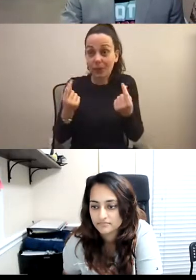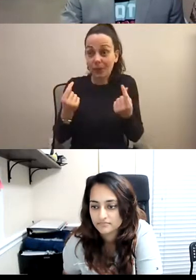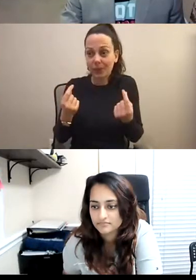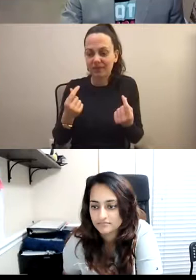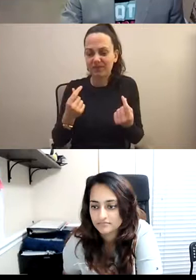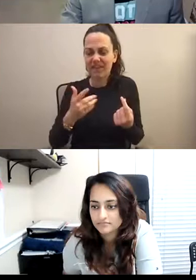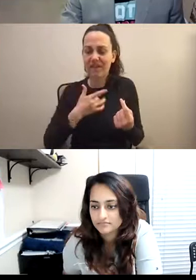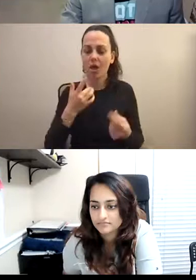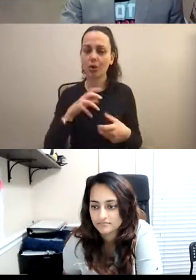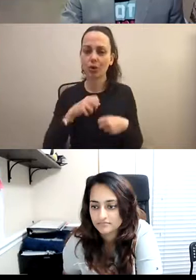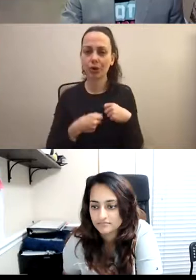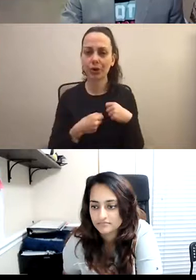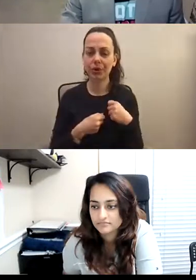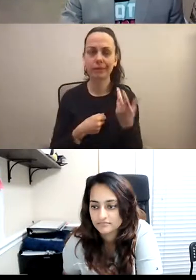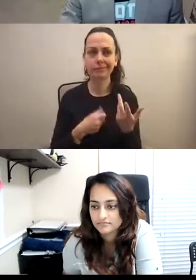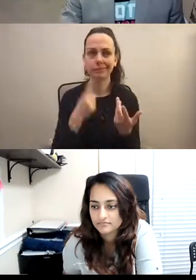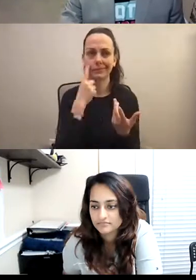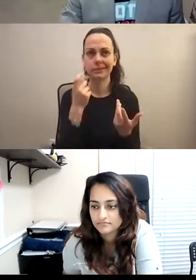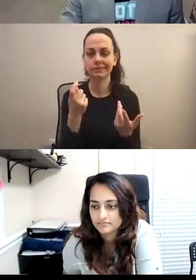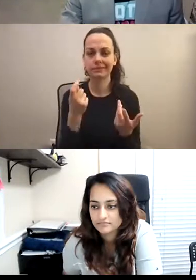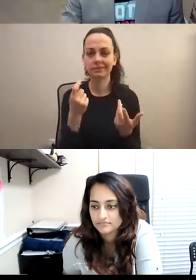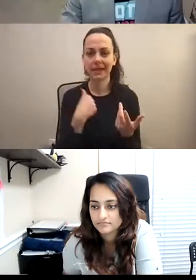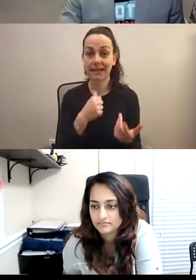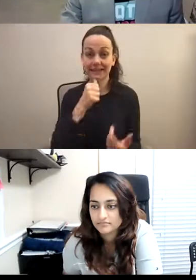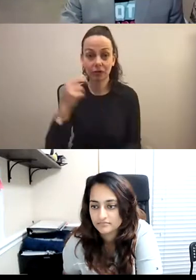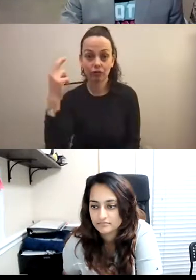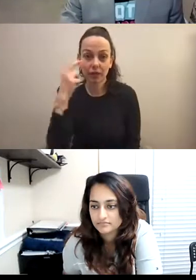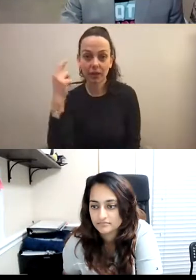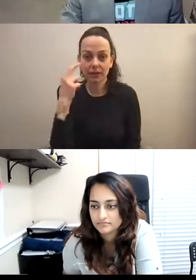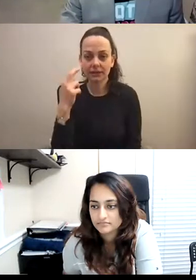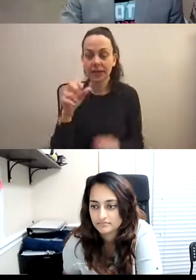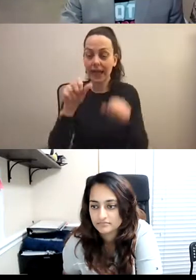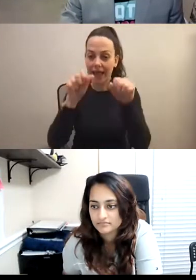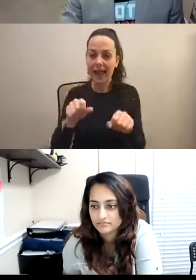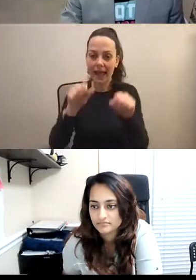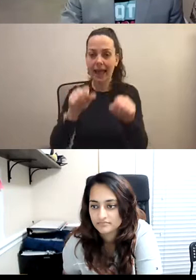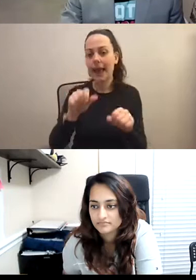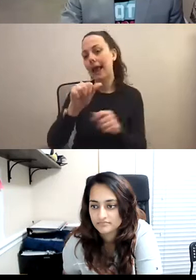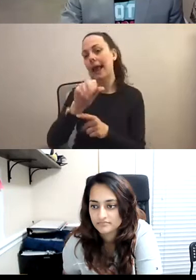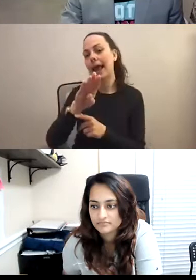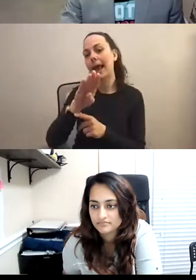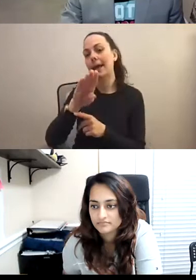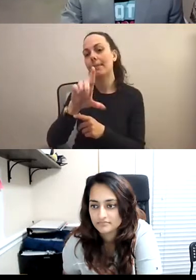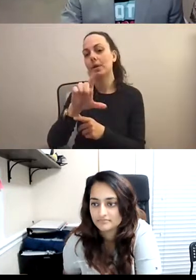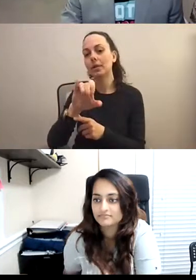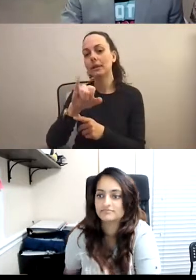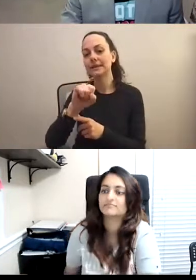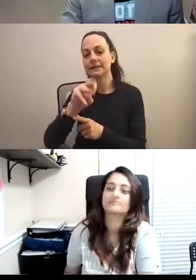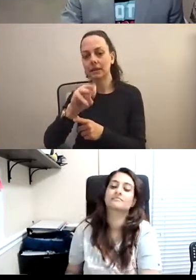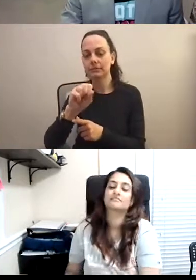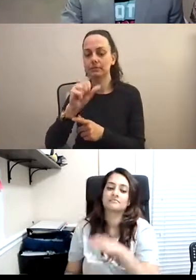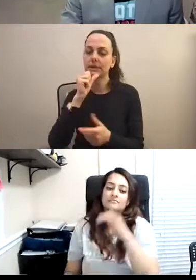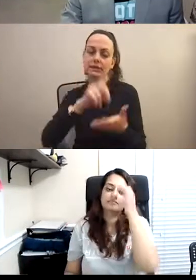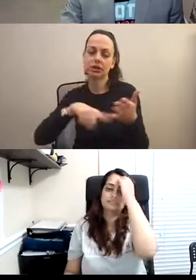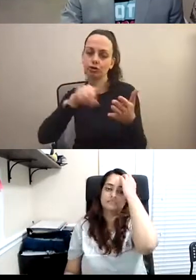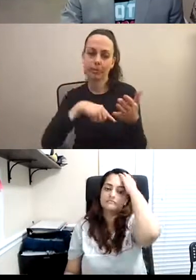hurt because I didn't realize that ableism doesn't discriminate and everybody has their own journey